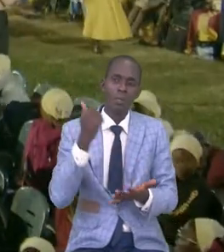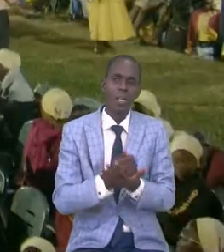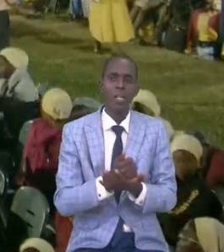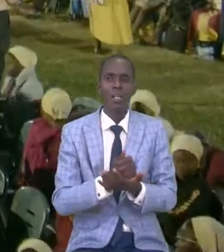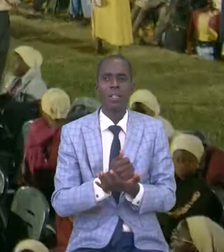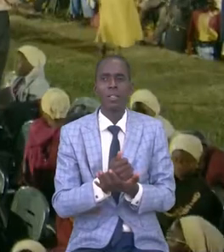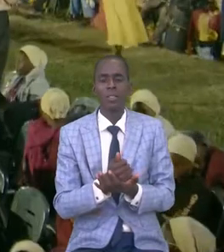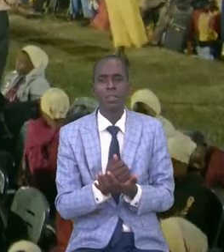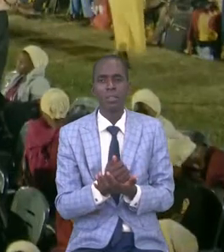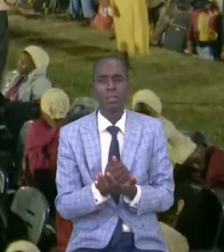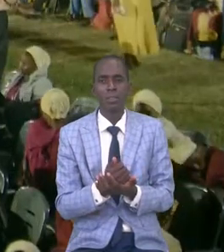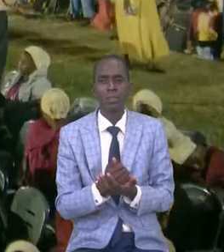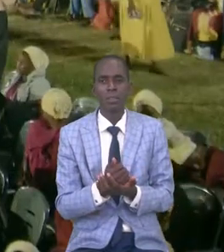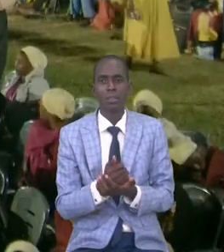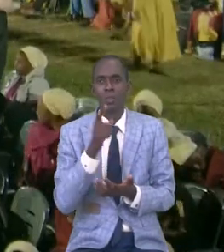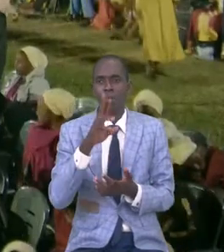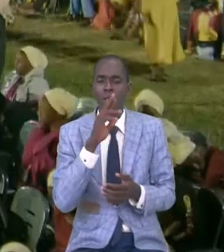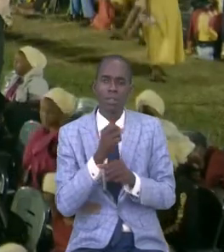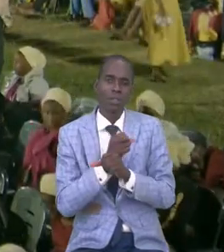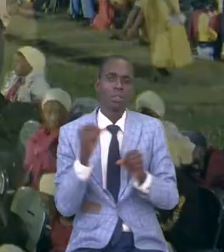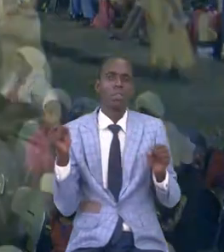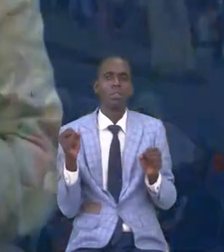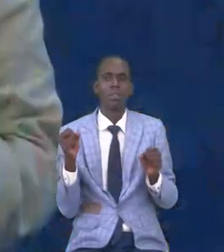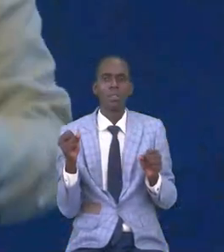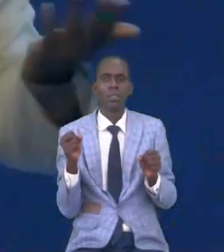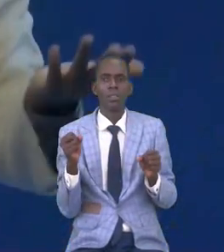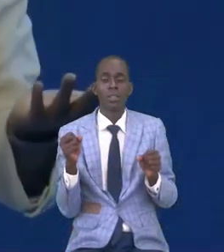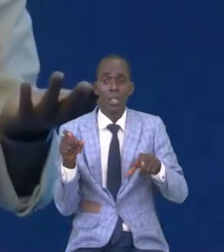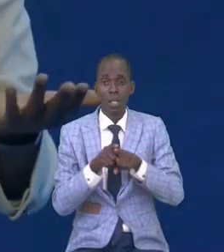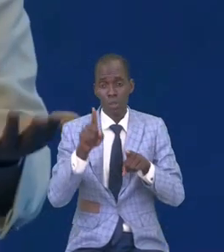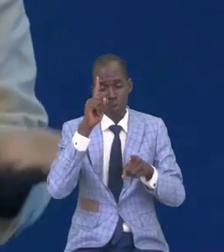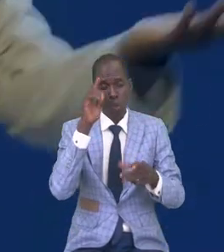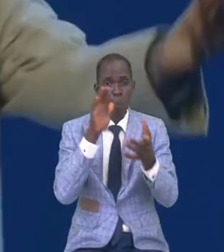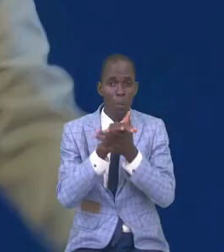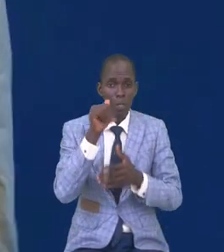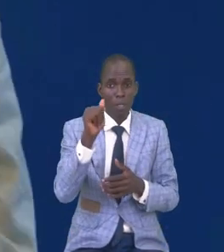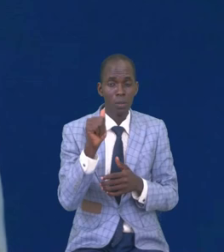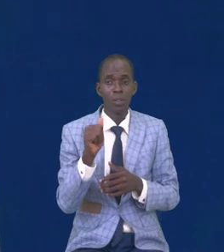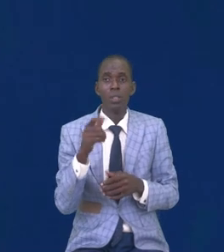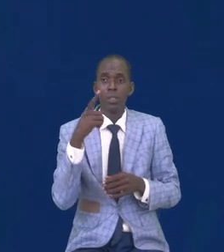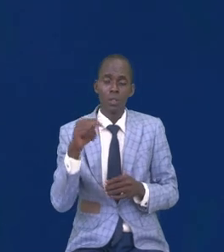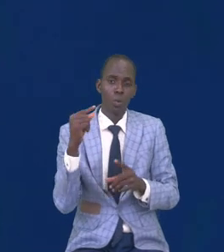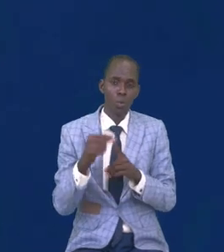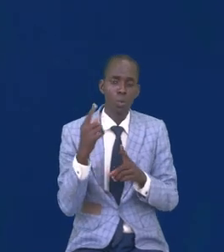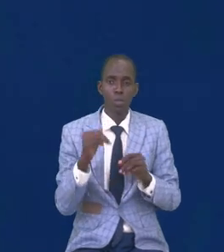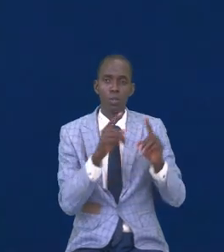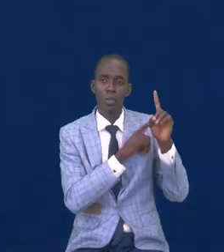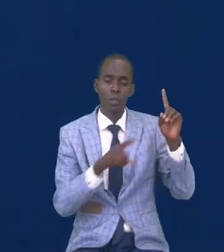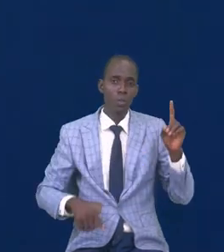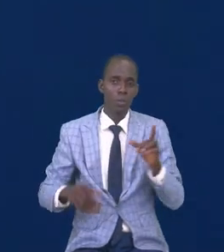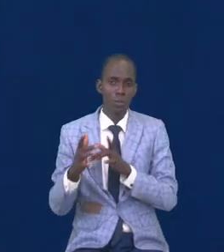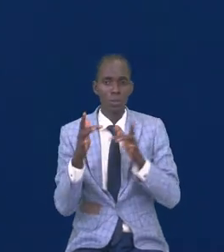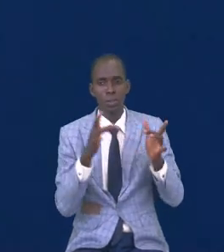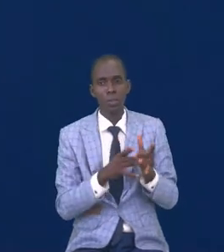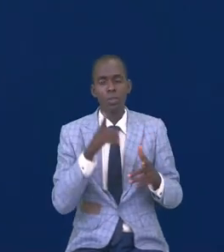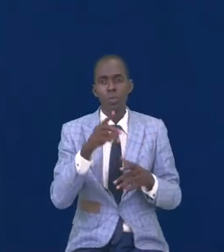Amen. You're saved. As you trust, as you believe the words of the Lord Jesus,